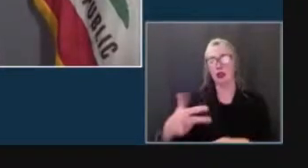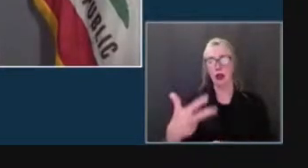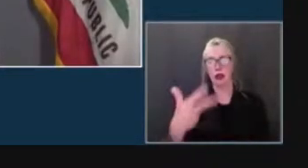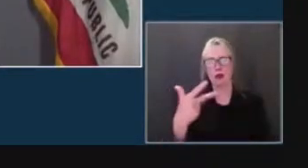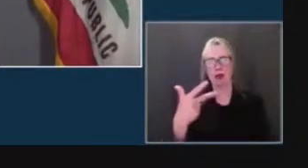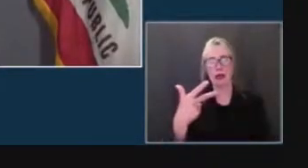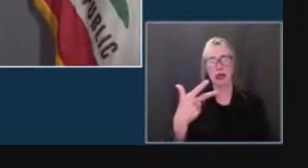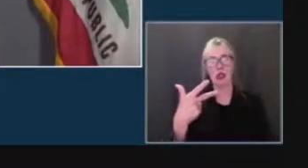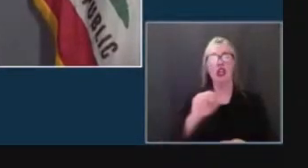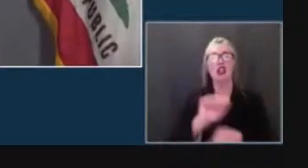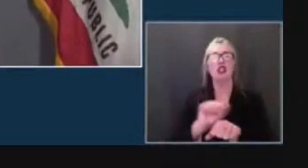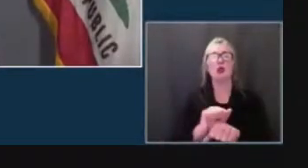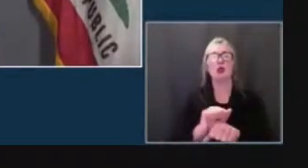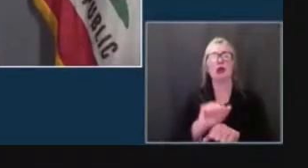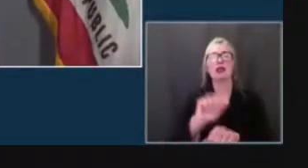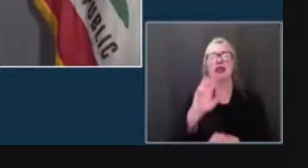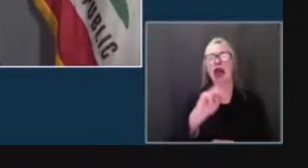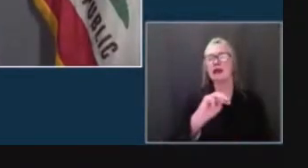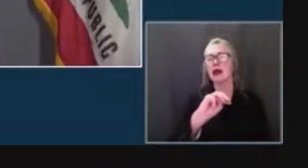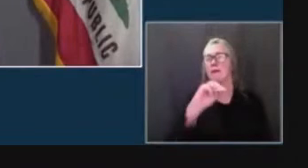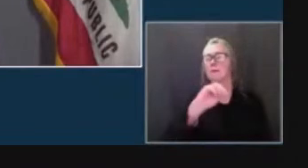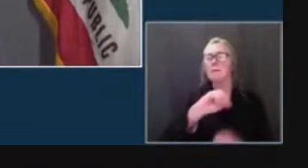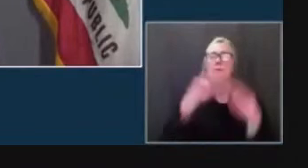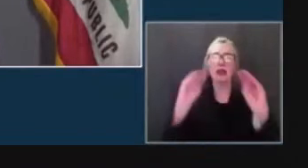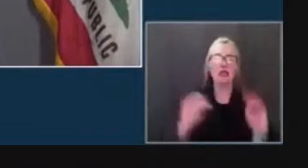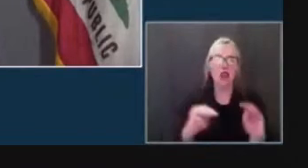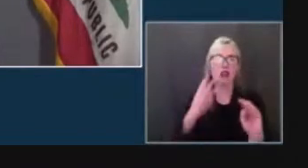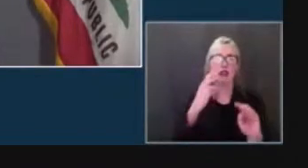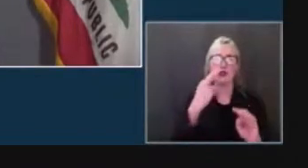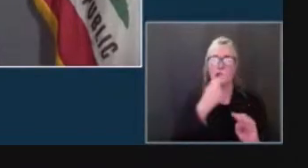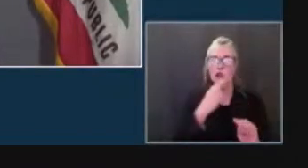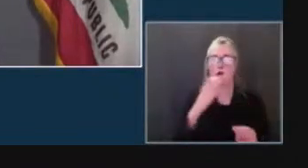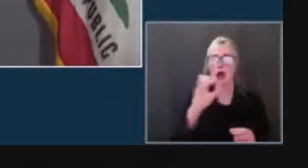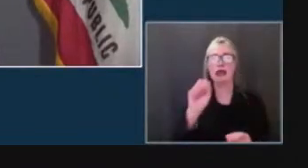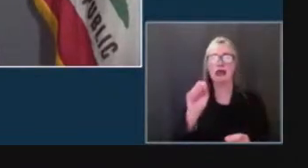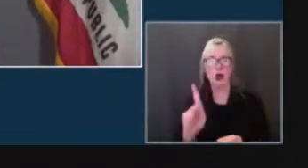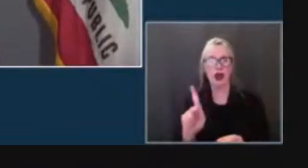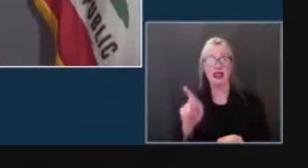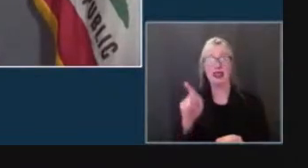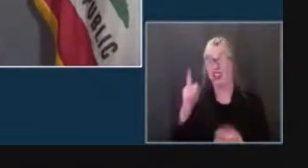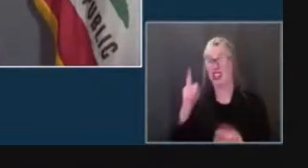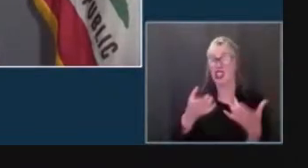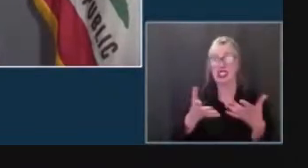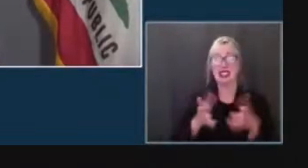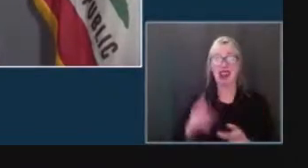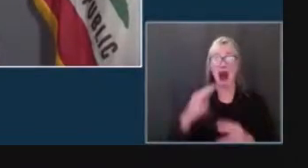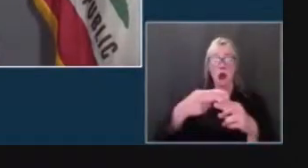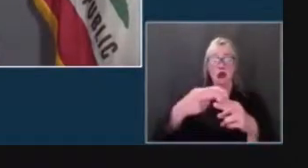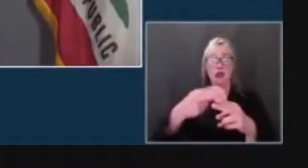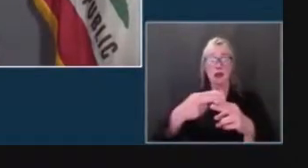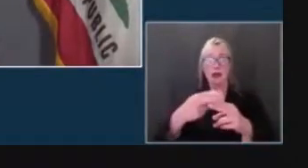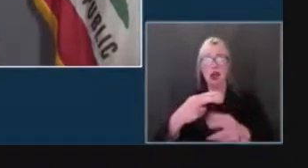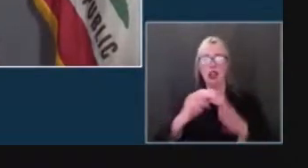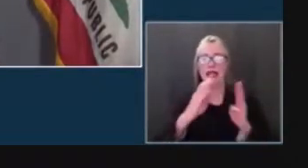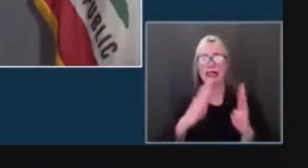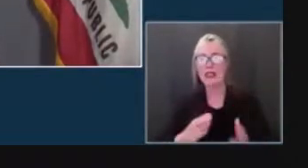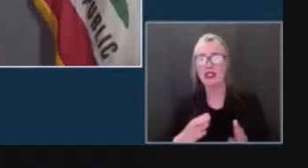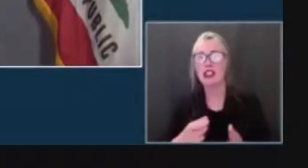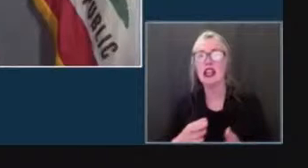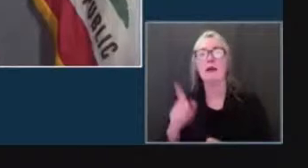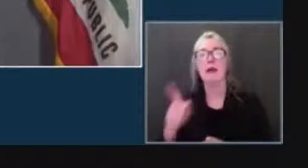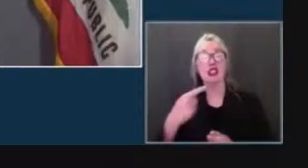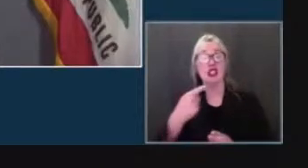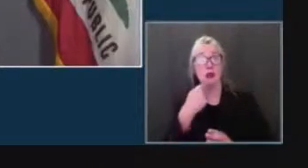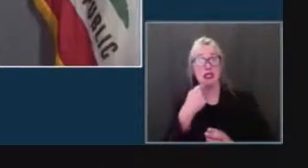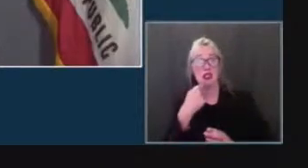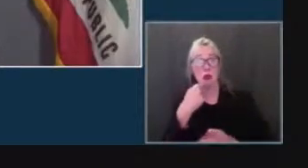a leader, but that is exactly what she is. Instead of being given PPE at the height of the pandemic, they were told to wear coffee